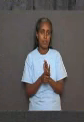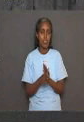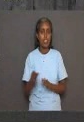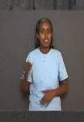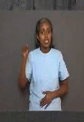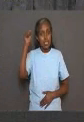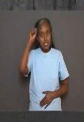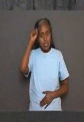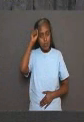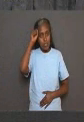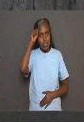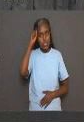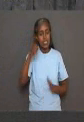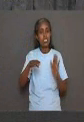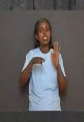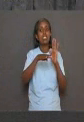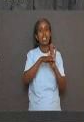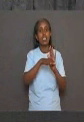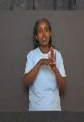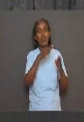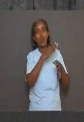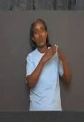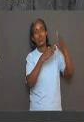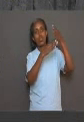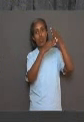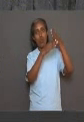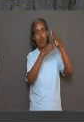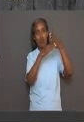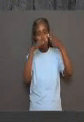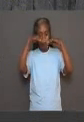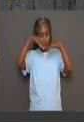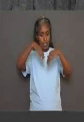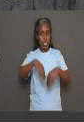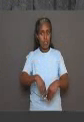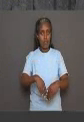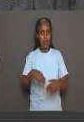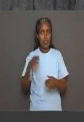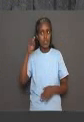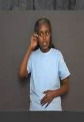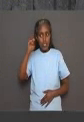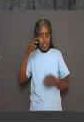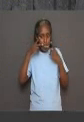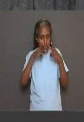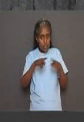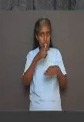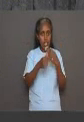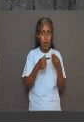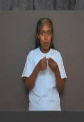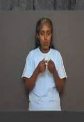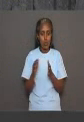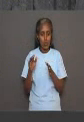Samuel is standing on the top of a cliff. He can see a boat in the